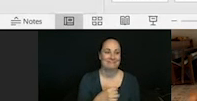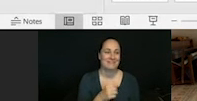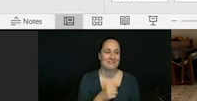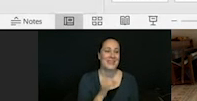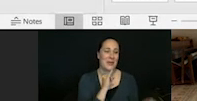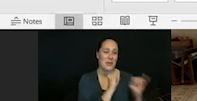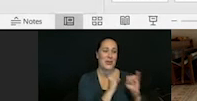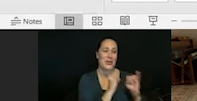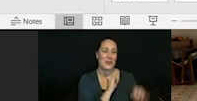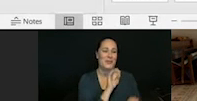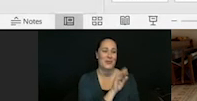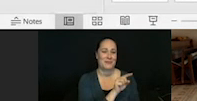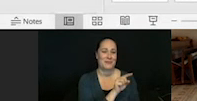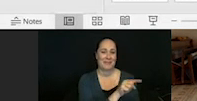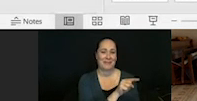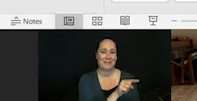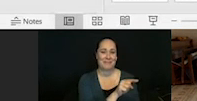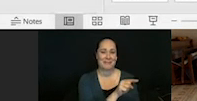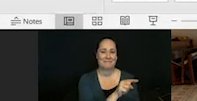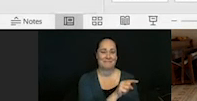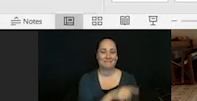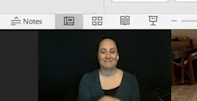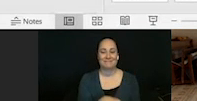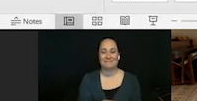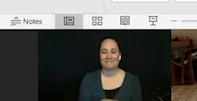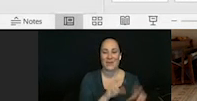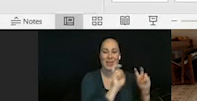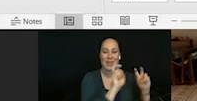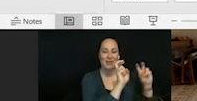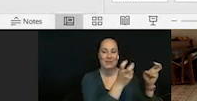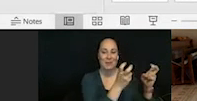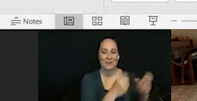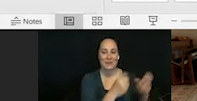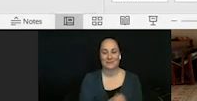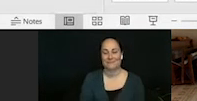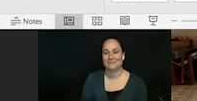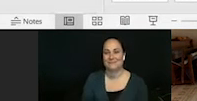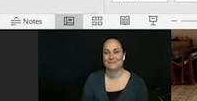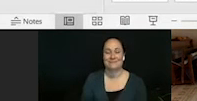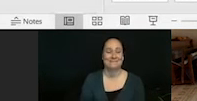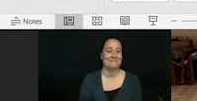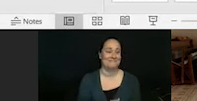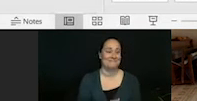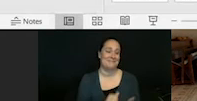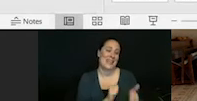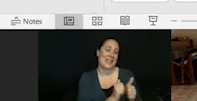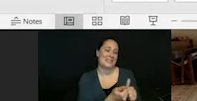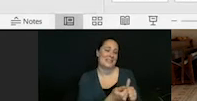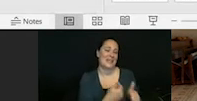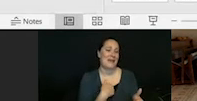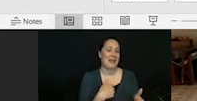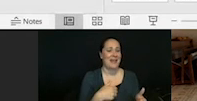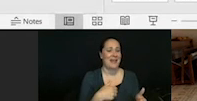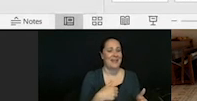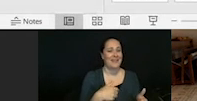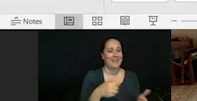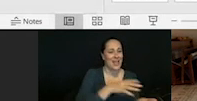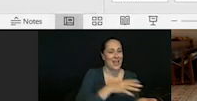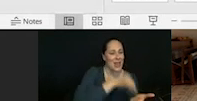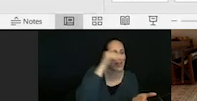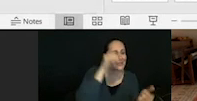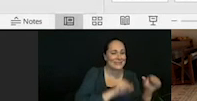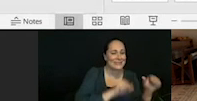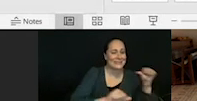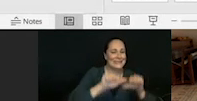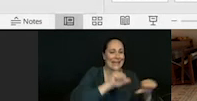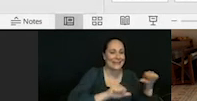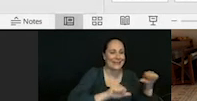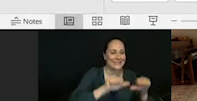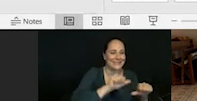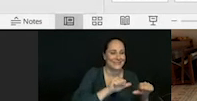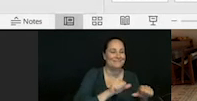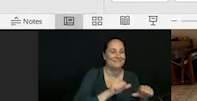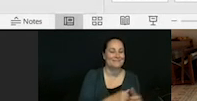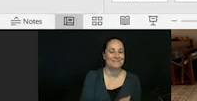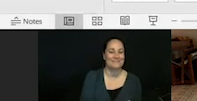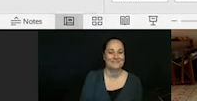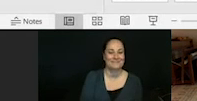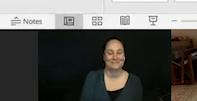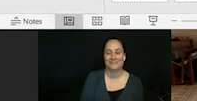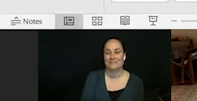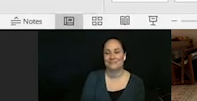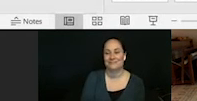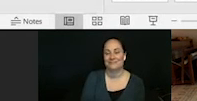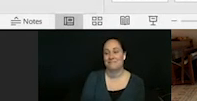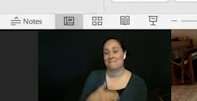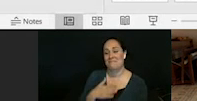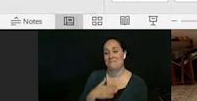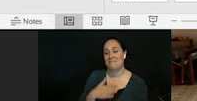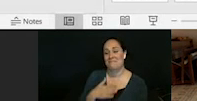Wow. That's how I learned science, is Big Bang Theory. Sweet. This is a true story. My PhD